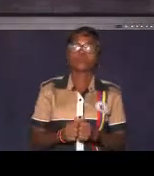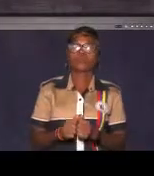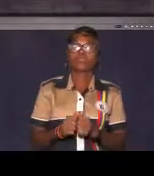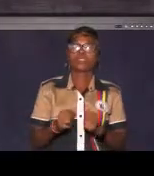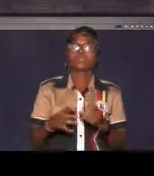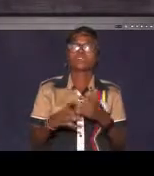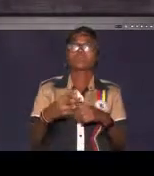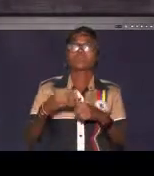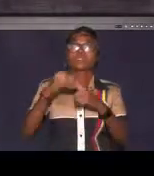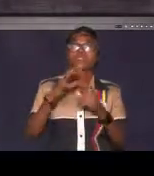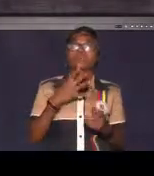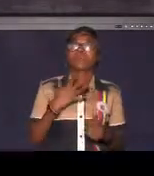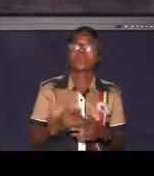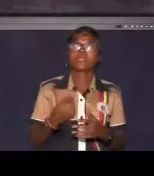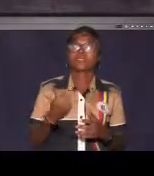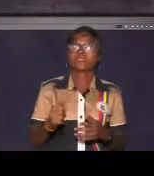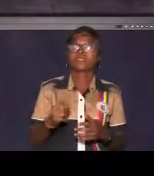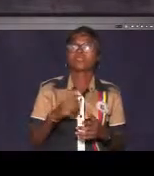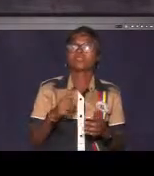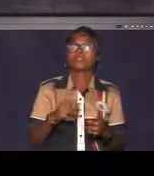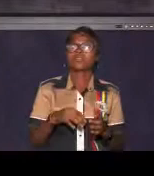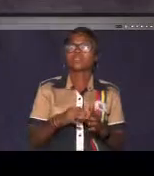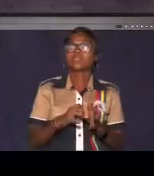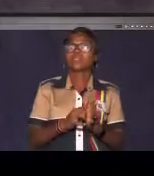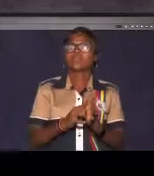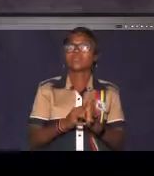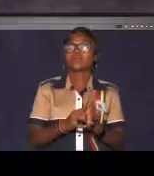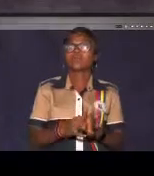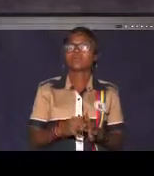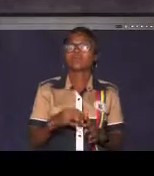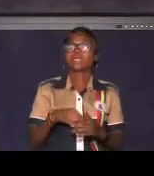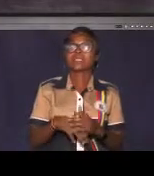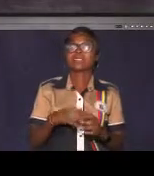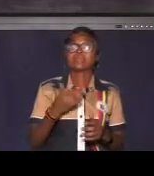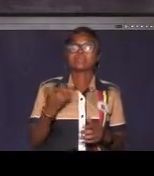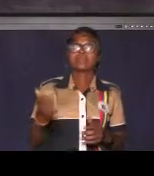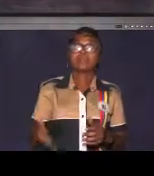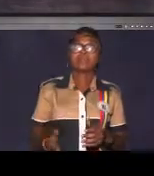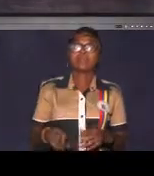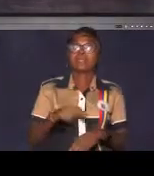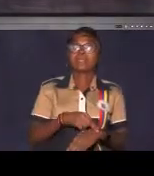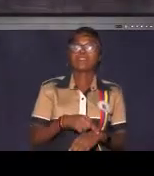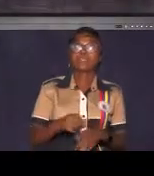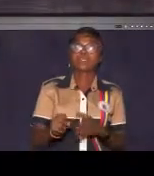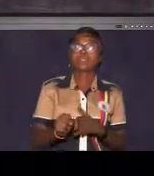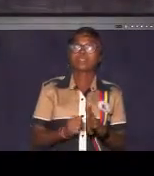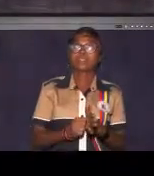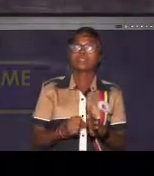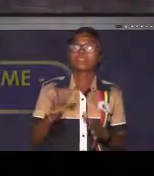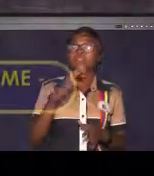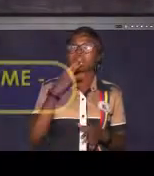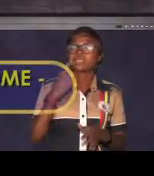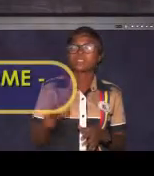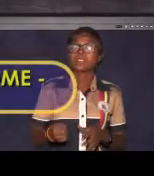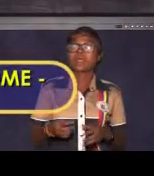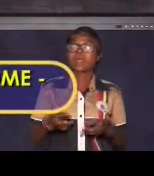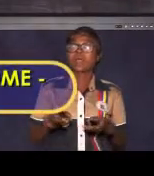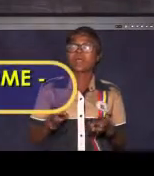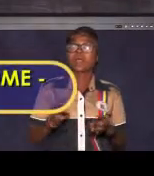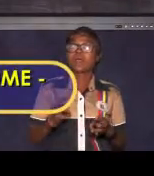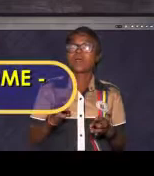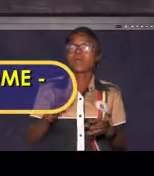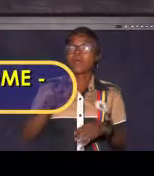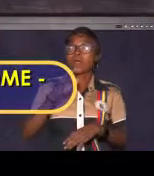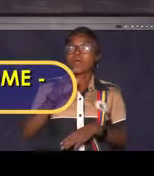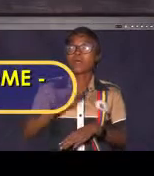with special color. Let's look at the examples of them. In their natural state, they are called ore. They are called